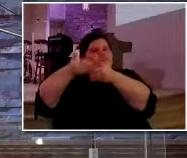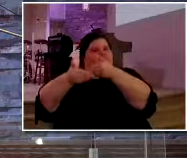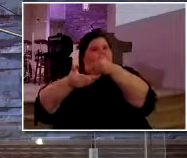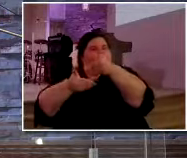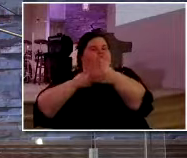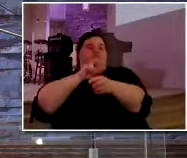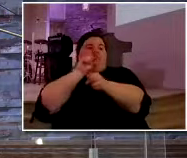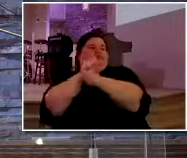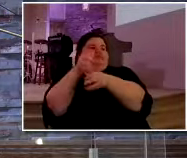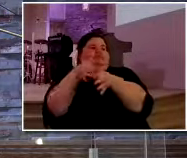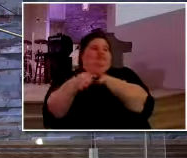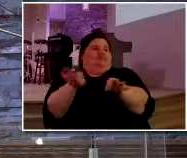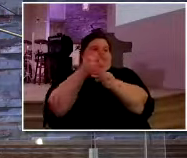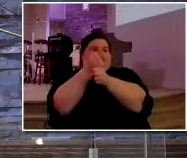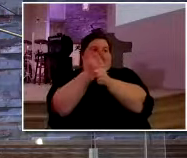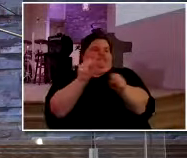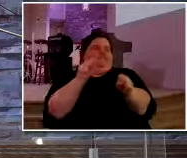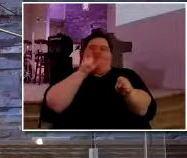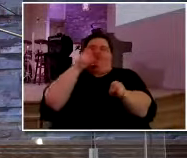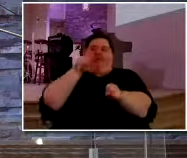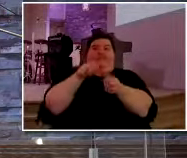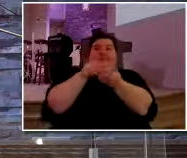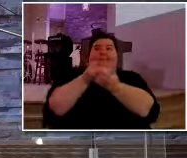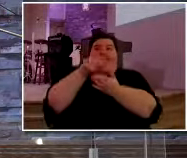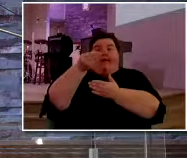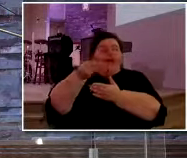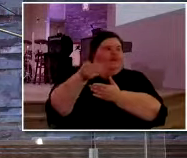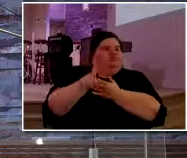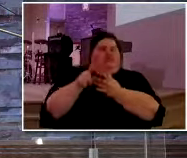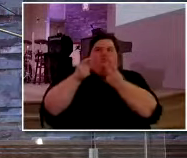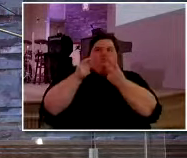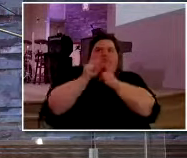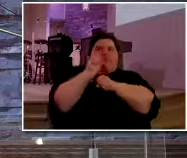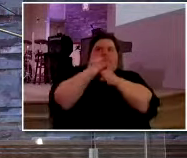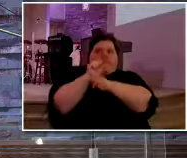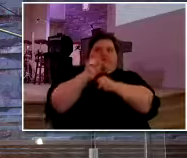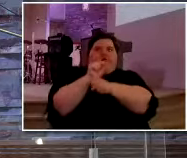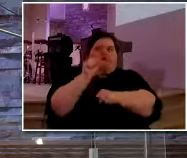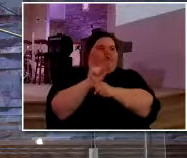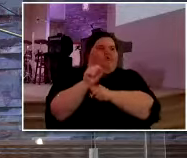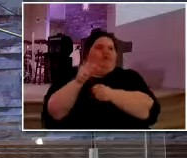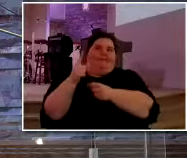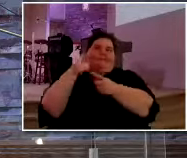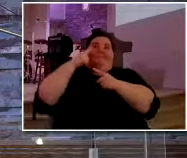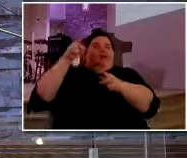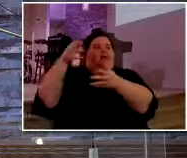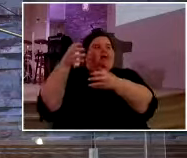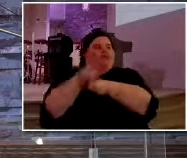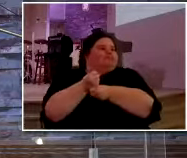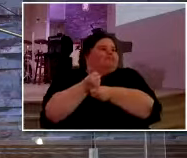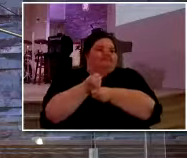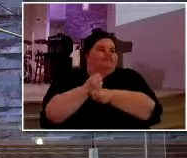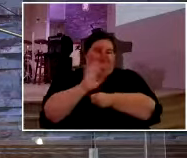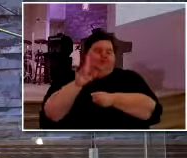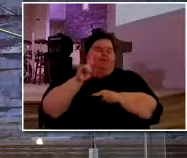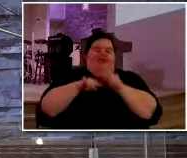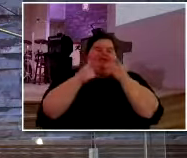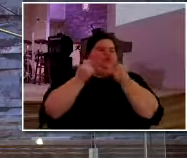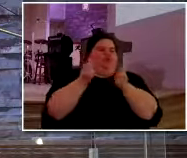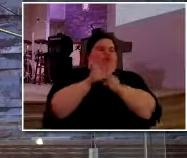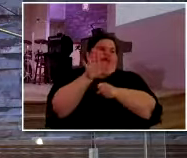salvation. You don't have to buy it, and you don't have to earn it, and you can't do enough to get it. It's a simple